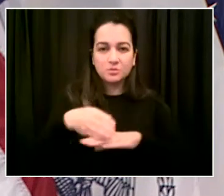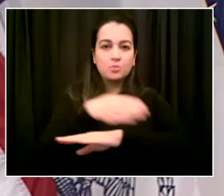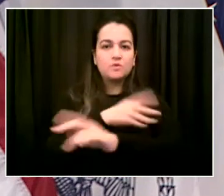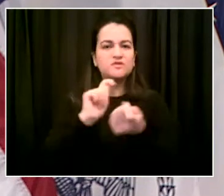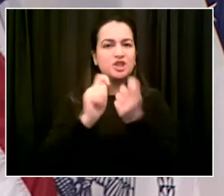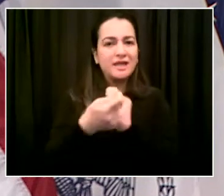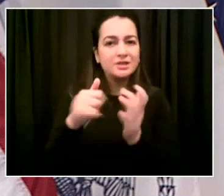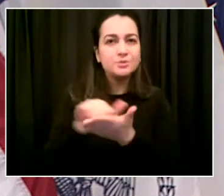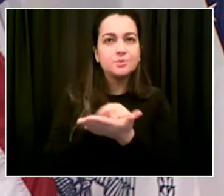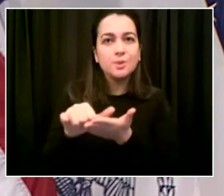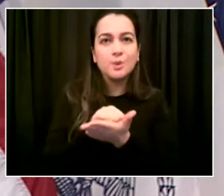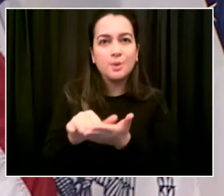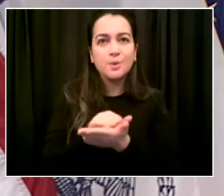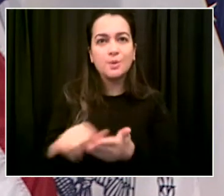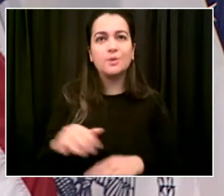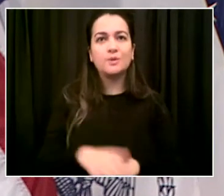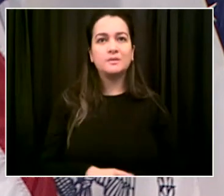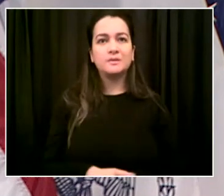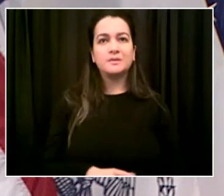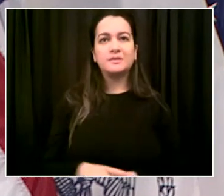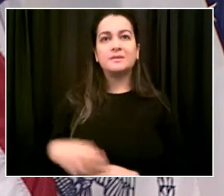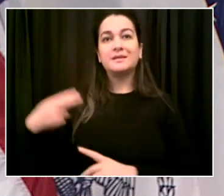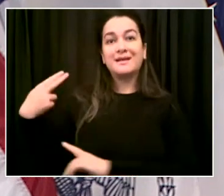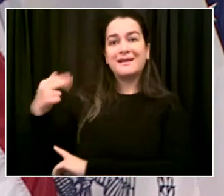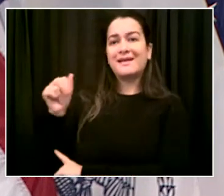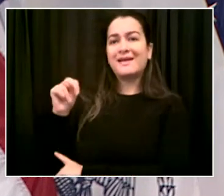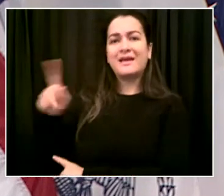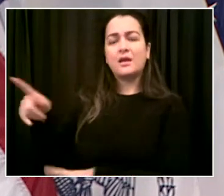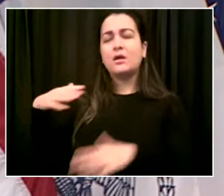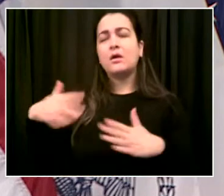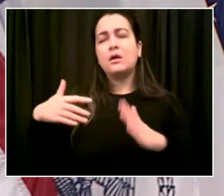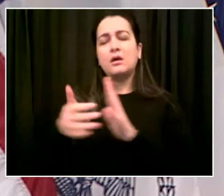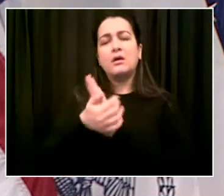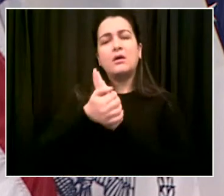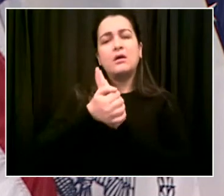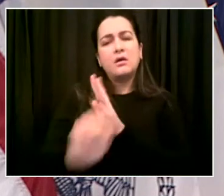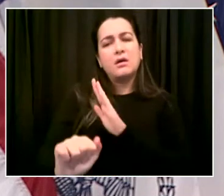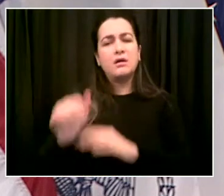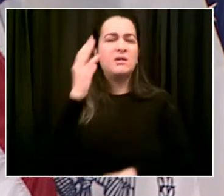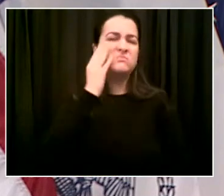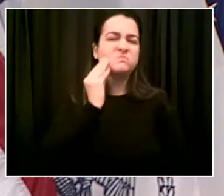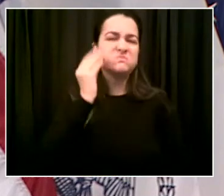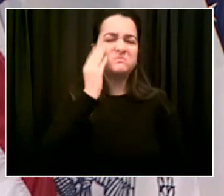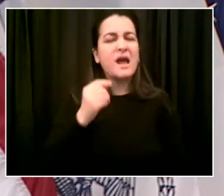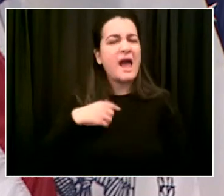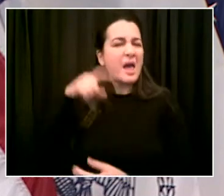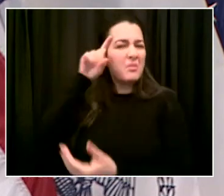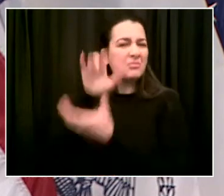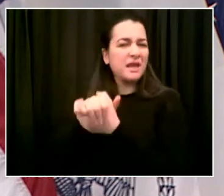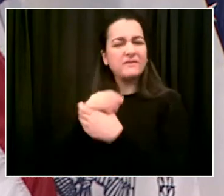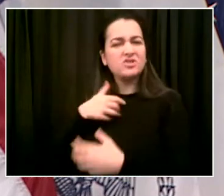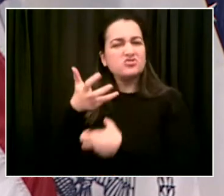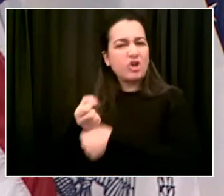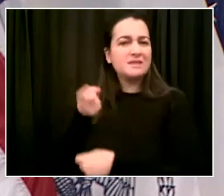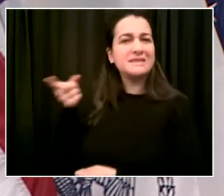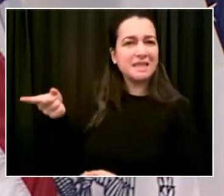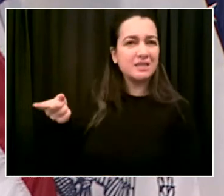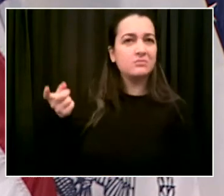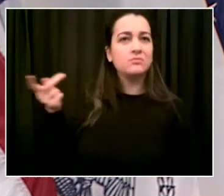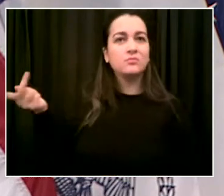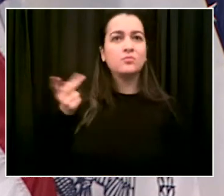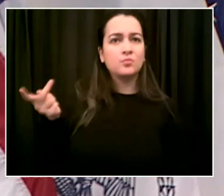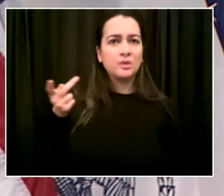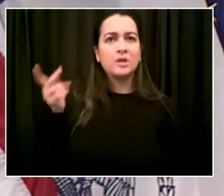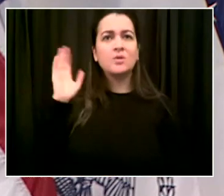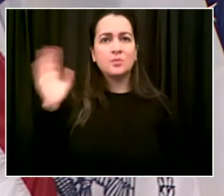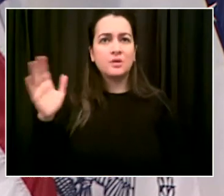We're going to use every minute of the next 11 months to get a lot done. And we did lay out, we very publicly, a very ambitious agenda. We added to